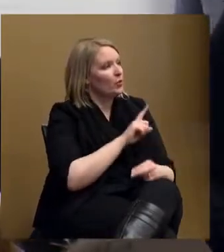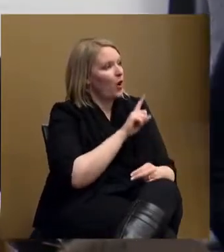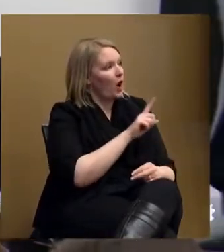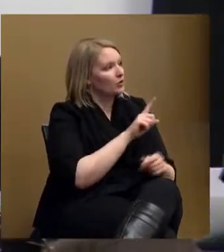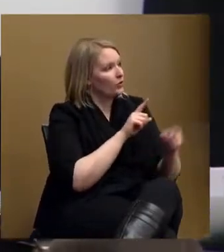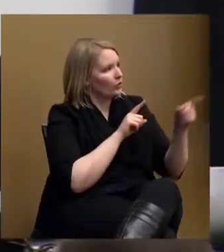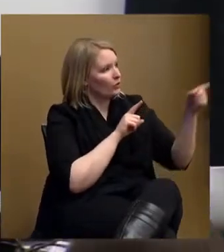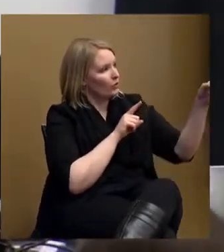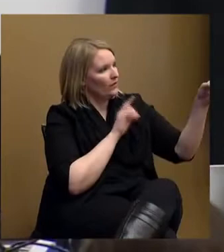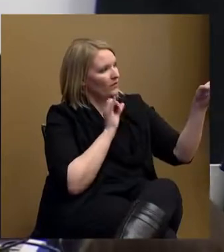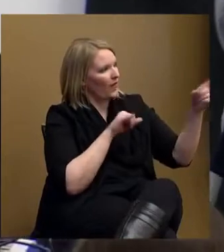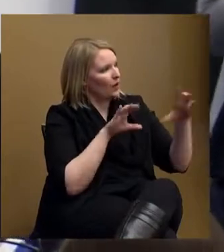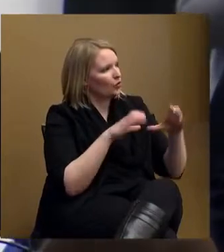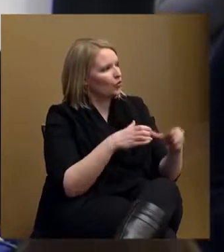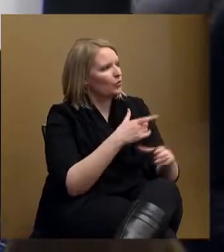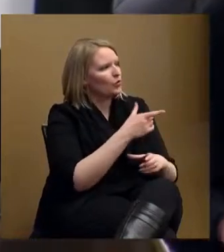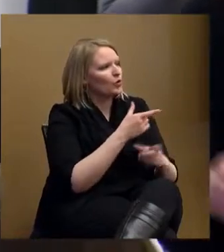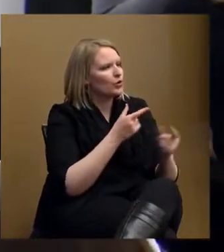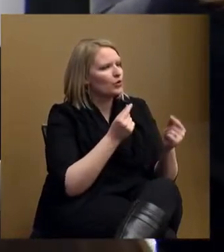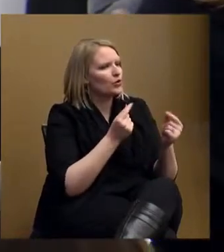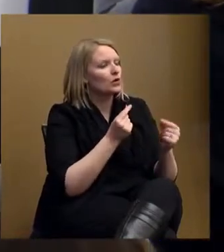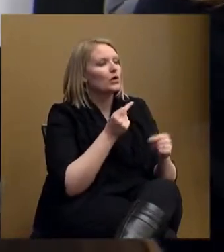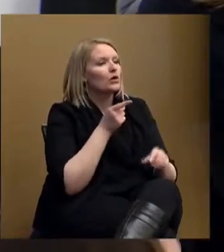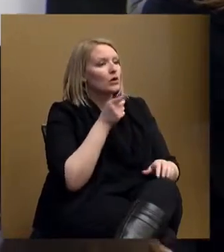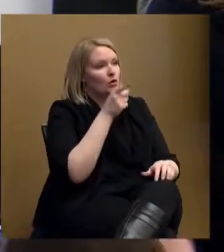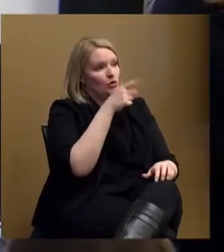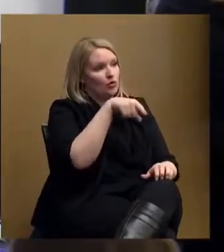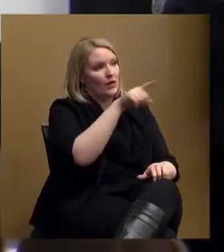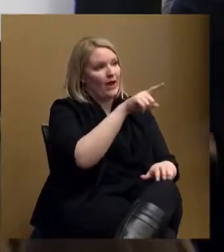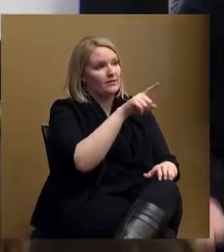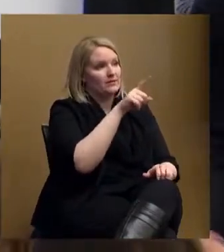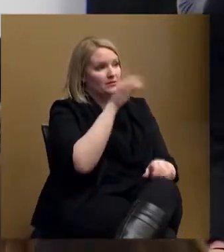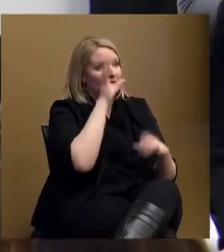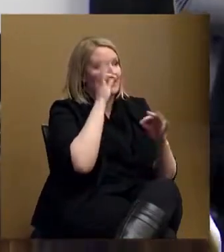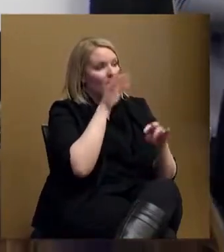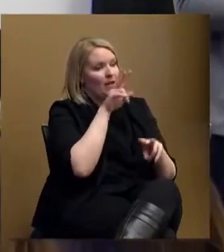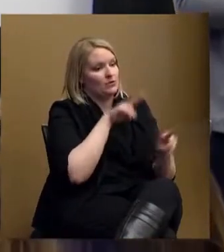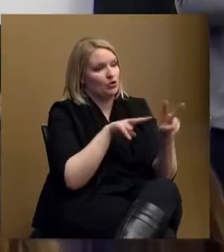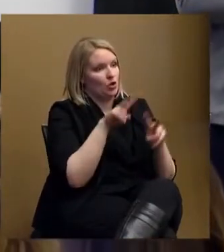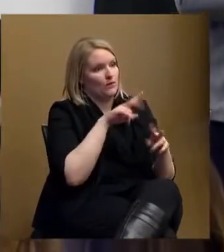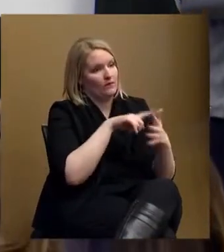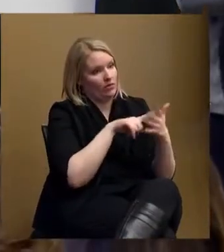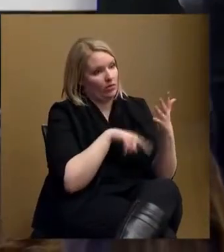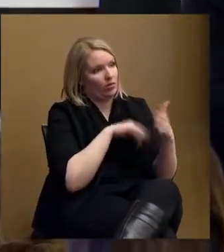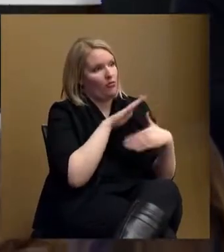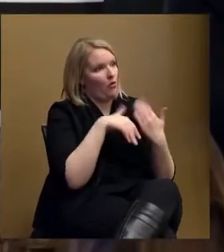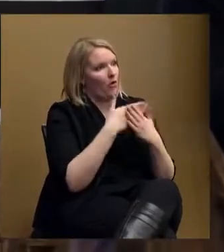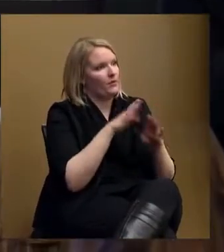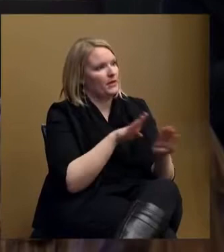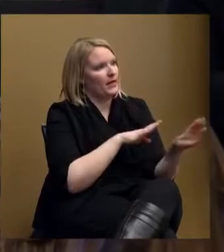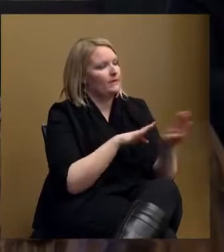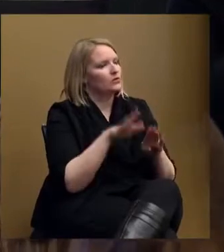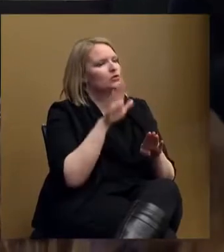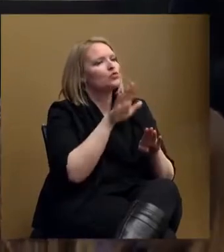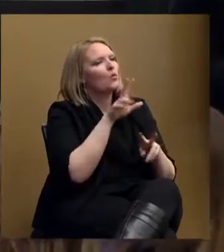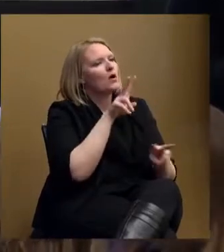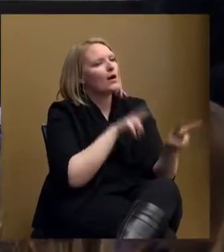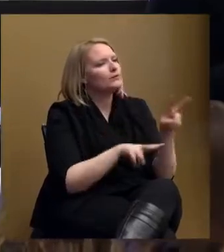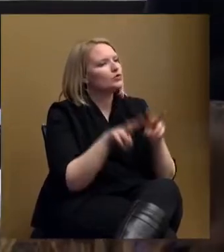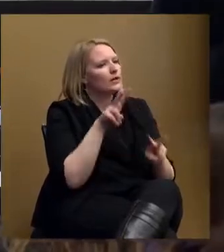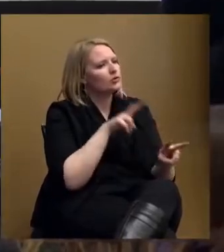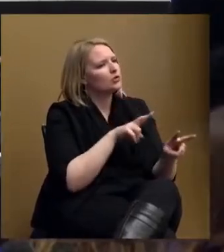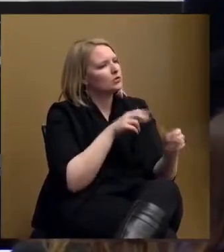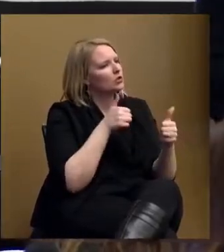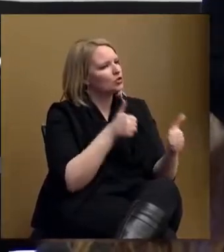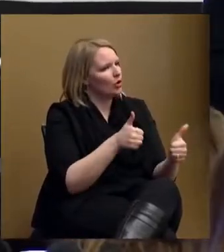over here. What do? Now, you guys have definitely observed all these behaviors. So, your observation is intact,